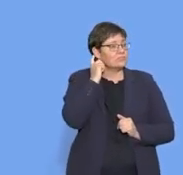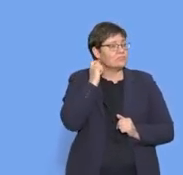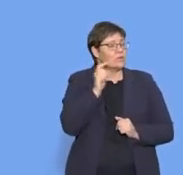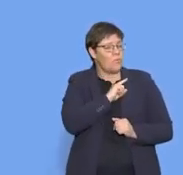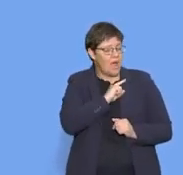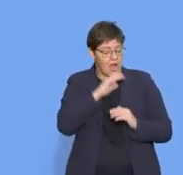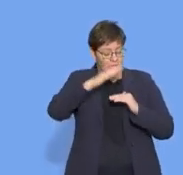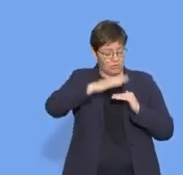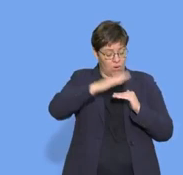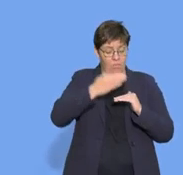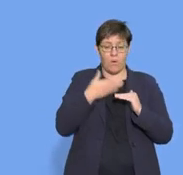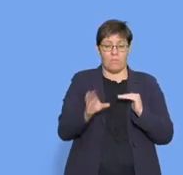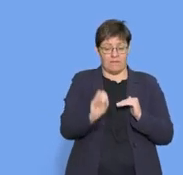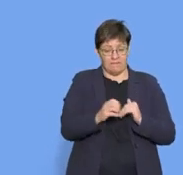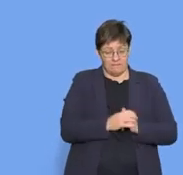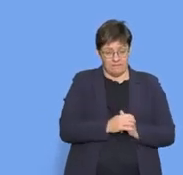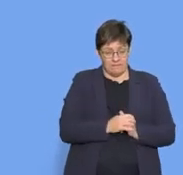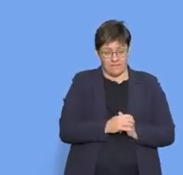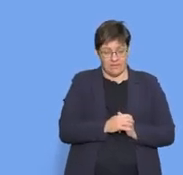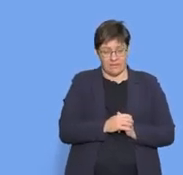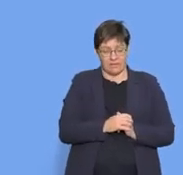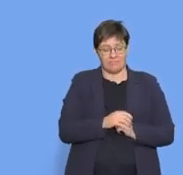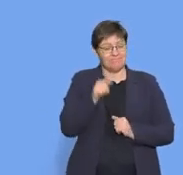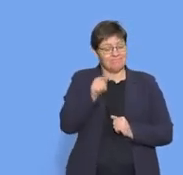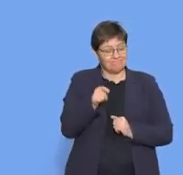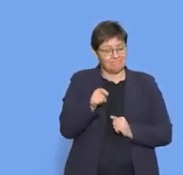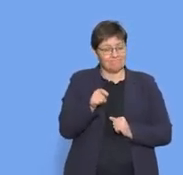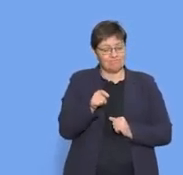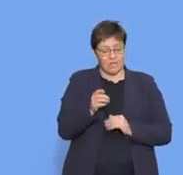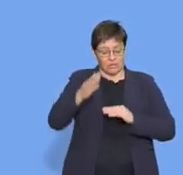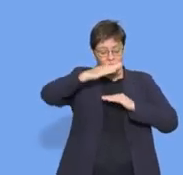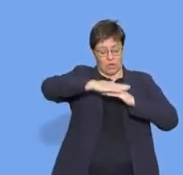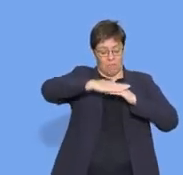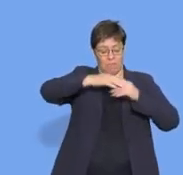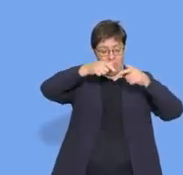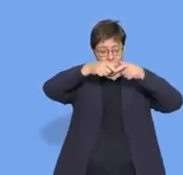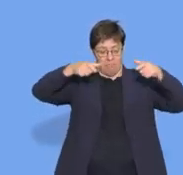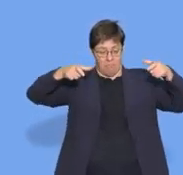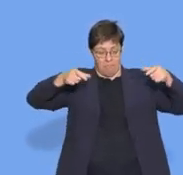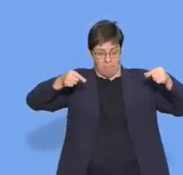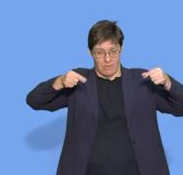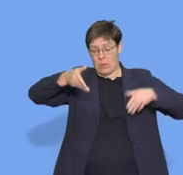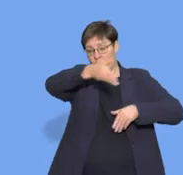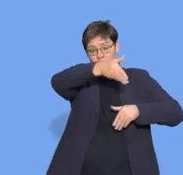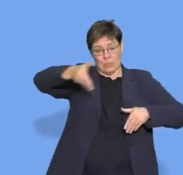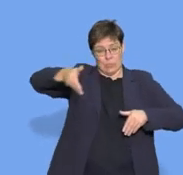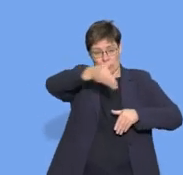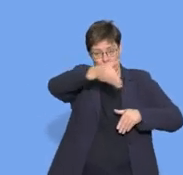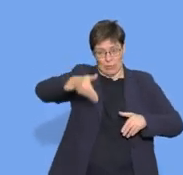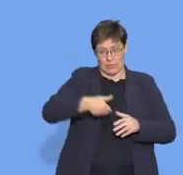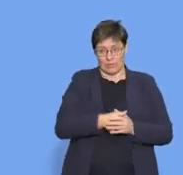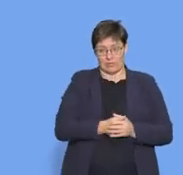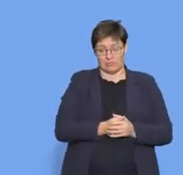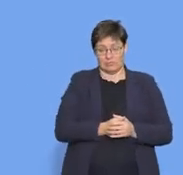is open on top. So this particular rectangle on top is